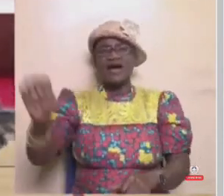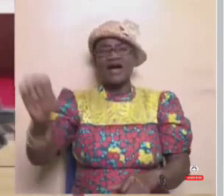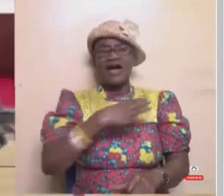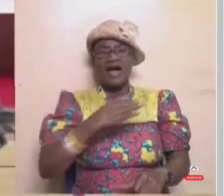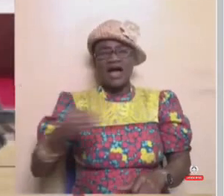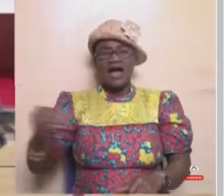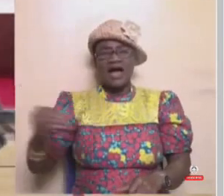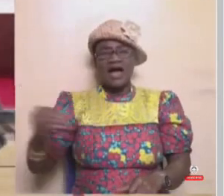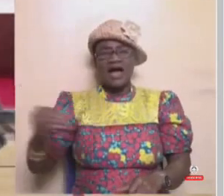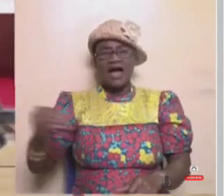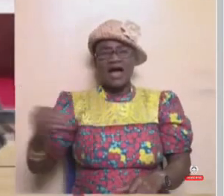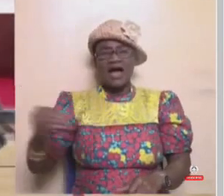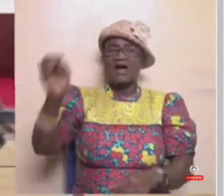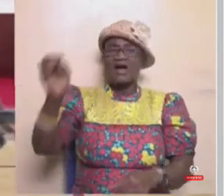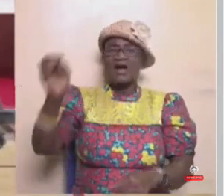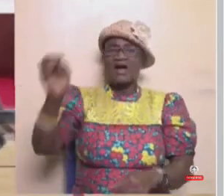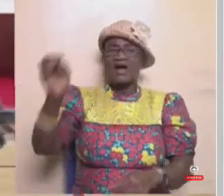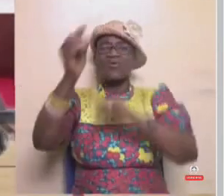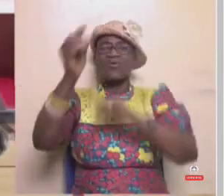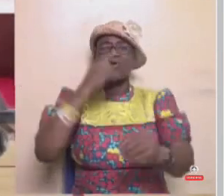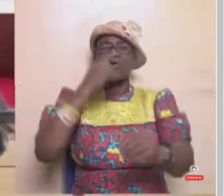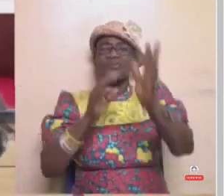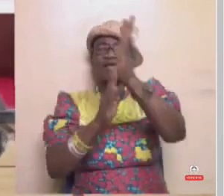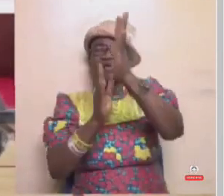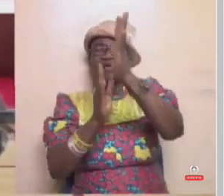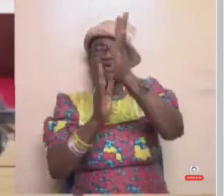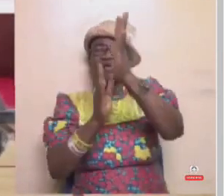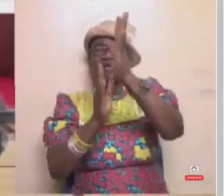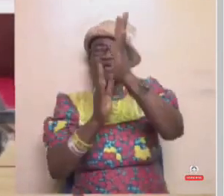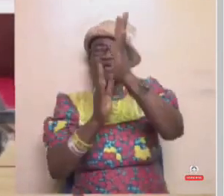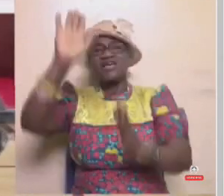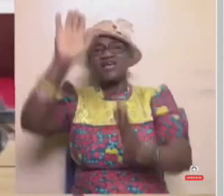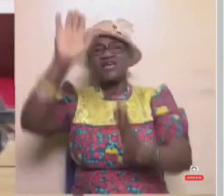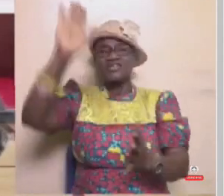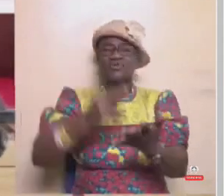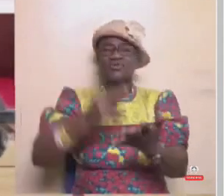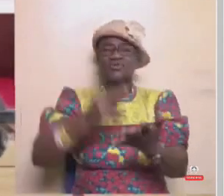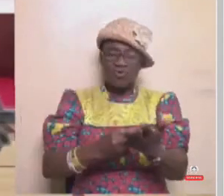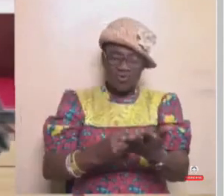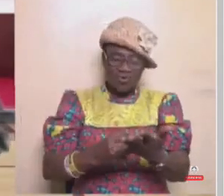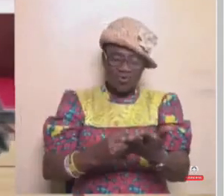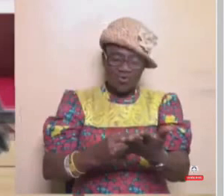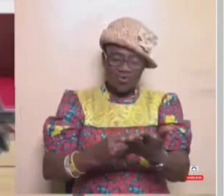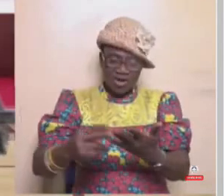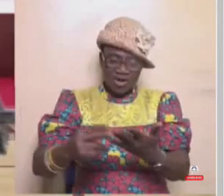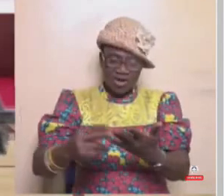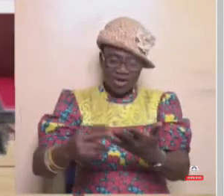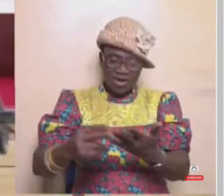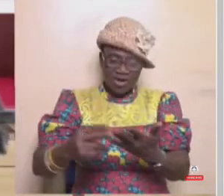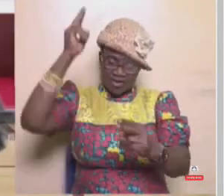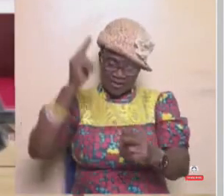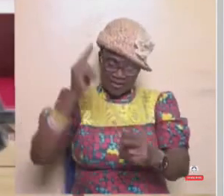forever and ever. Oh, praise his